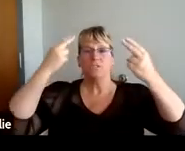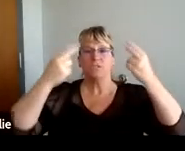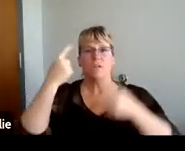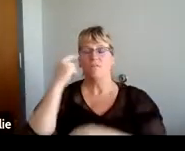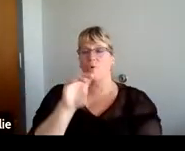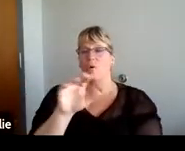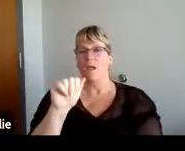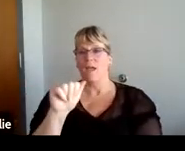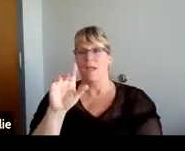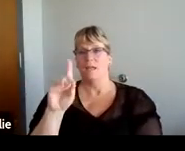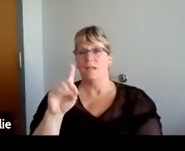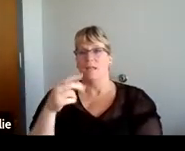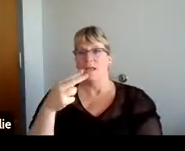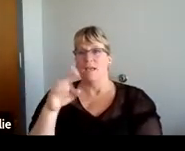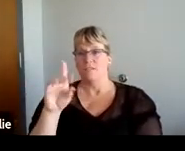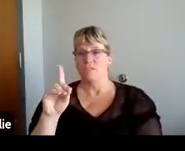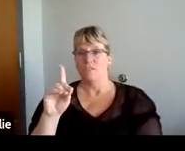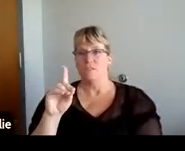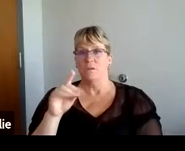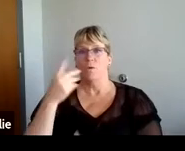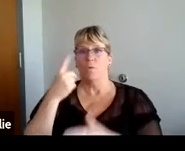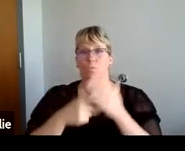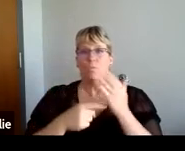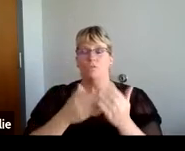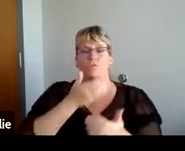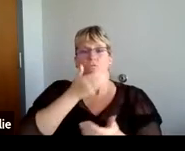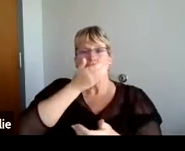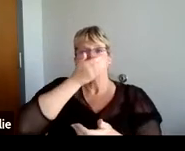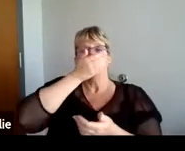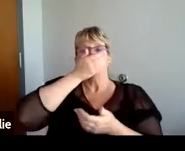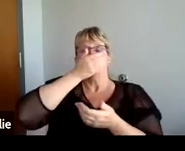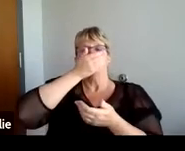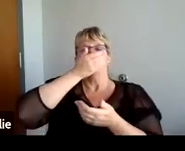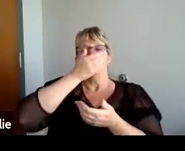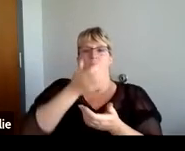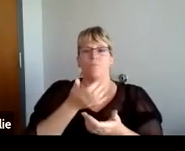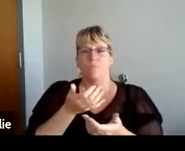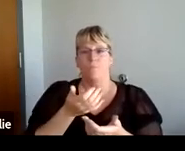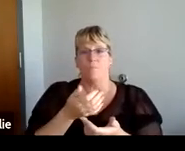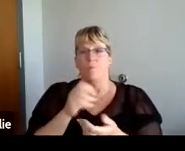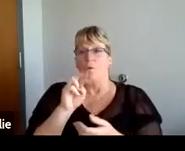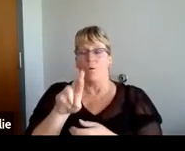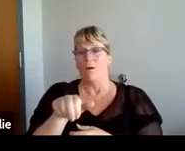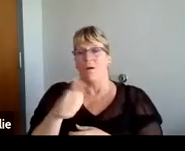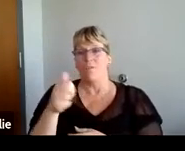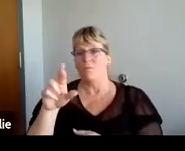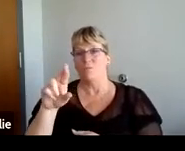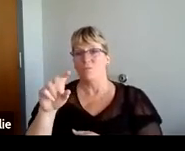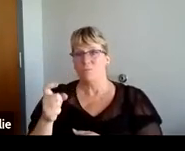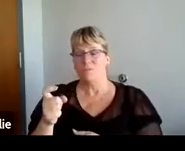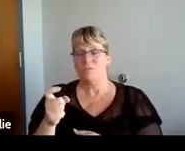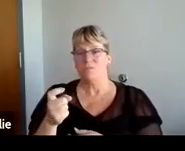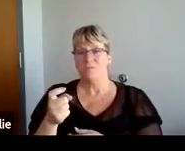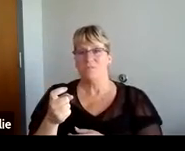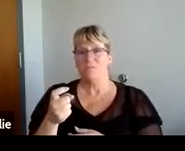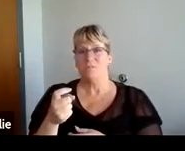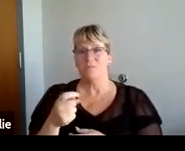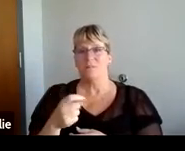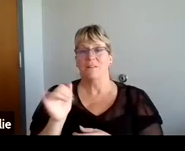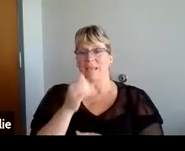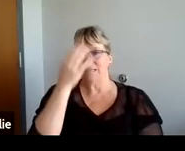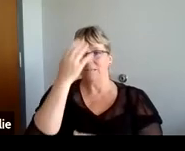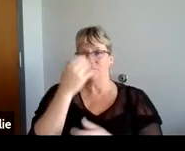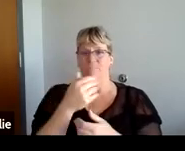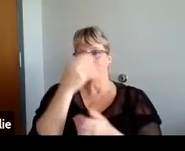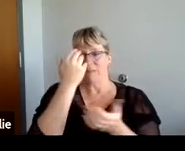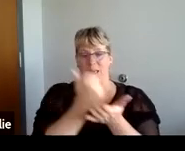ADHD, the inhalants, and sedatives, which can be our prescription sleep aids, as well